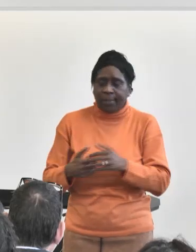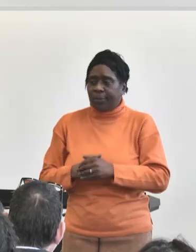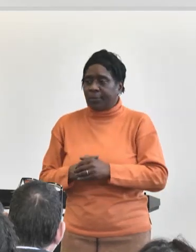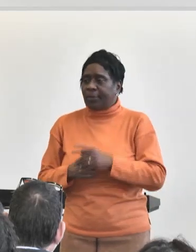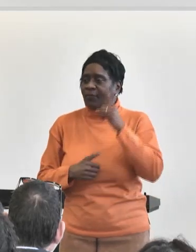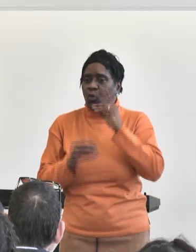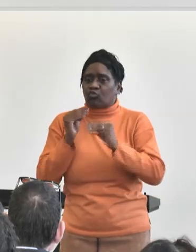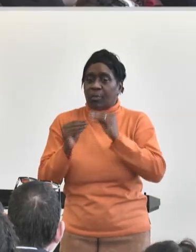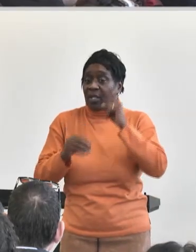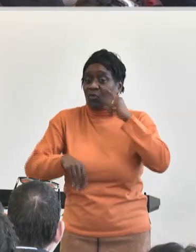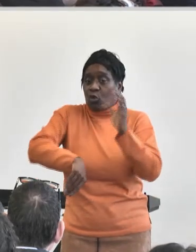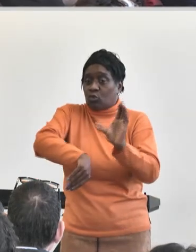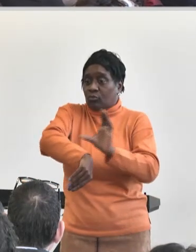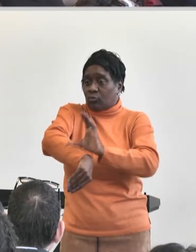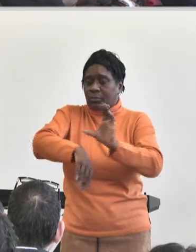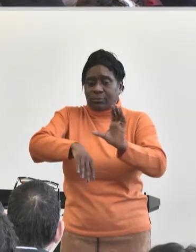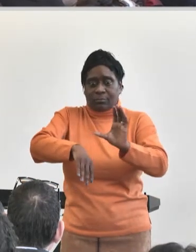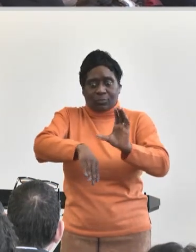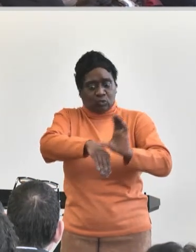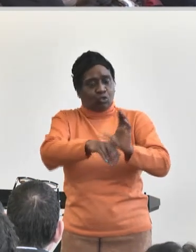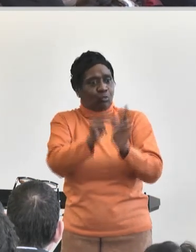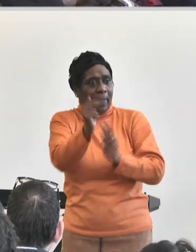for repairs to the church building.